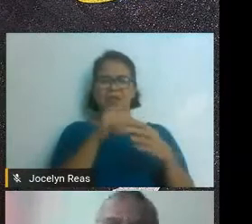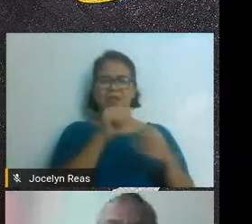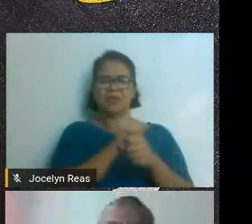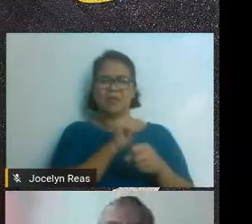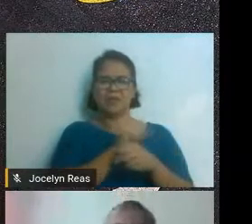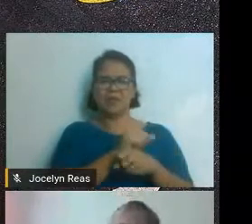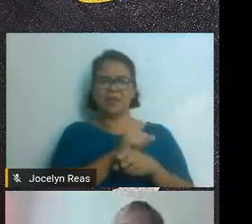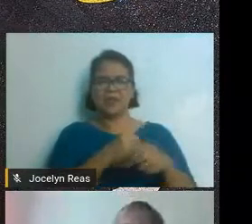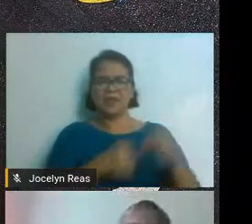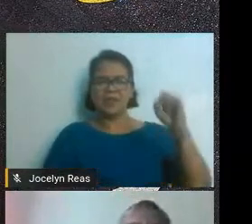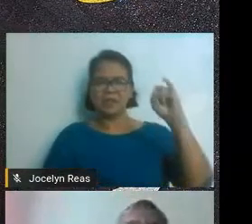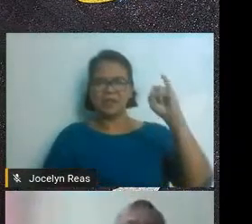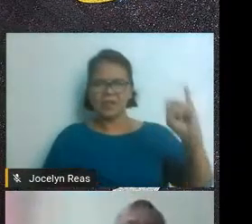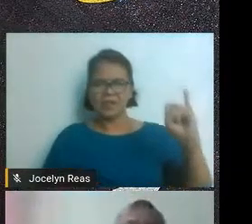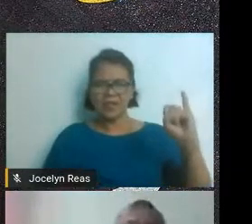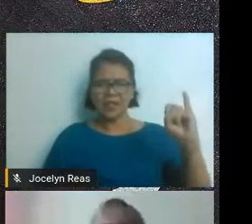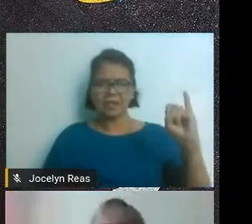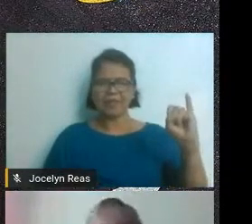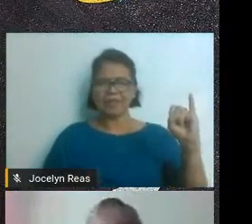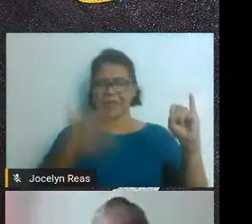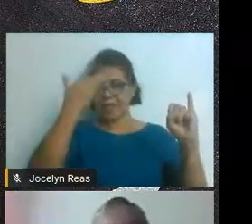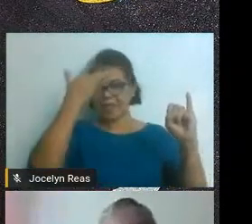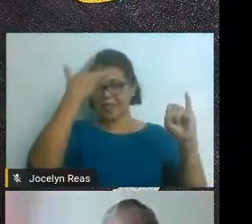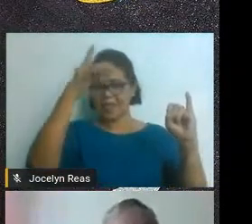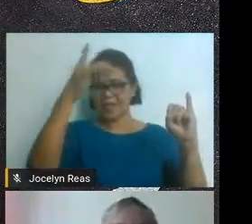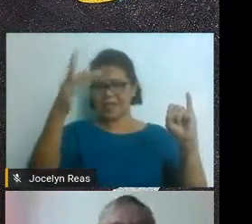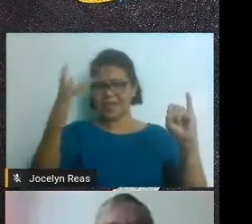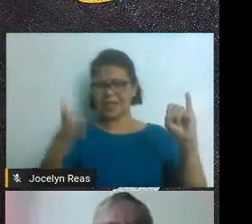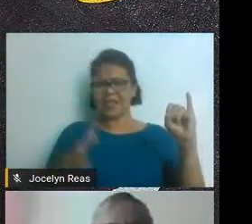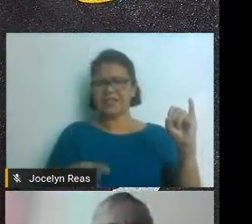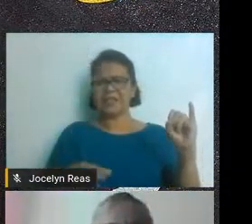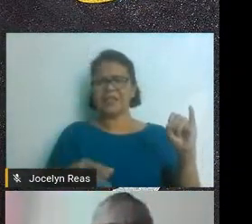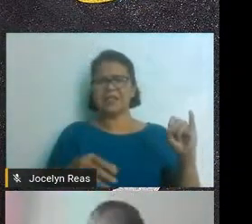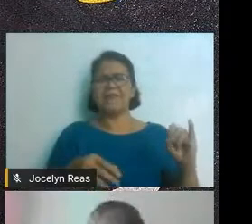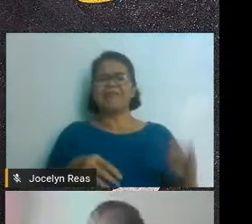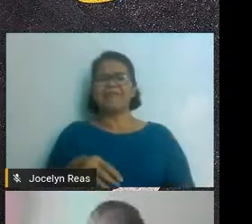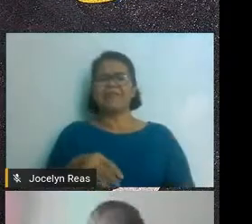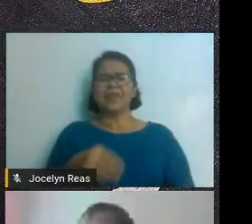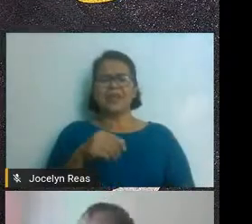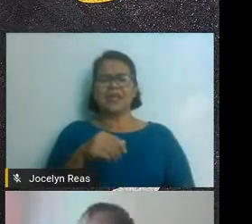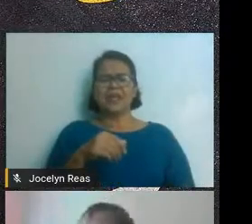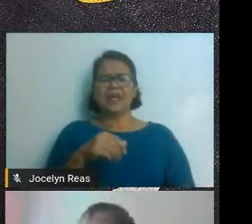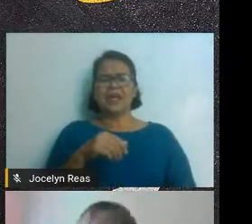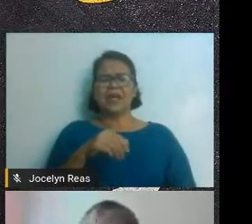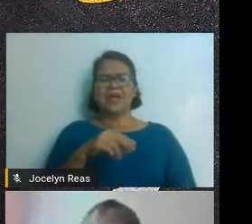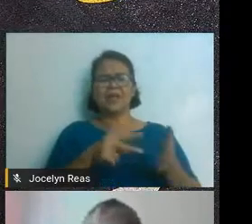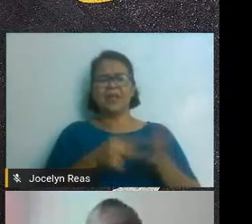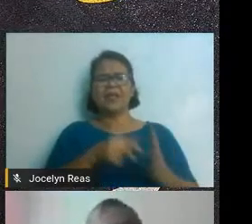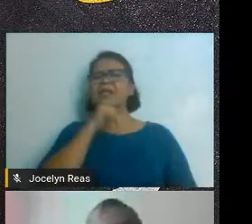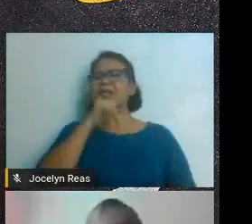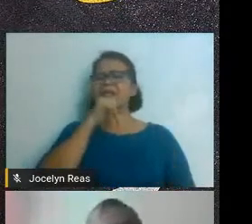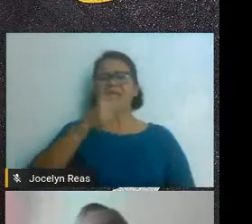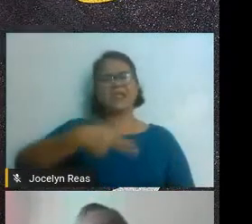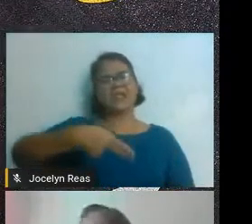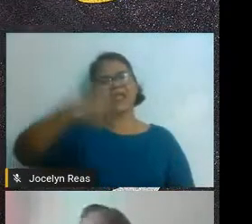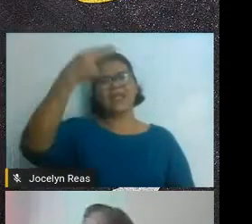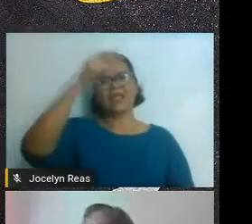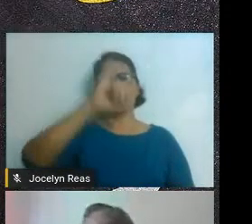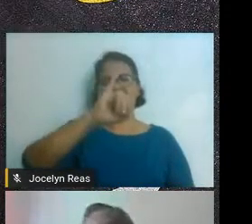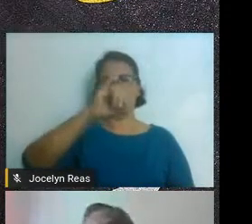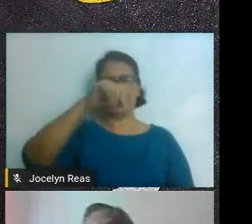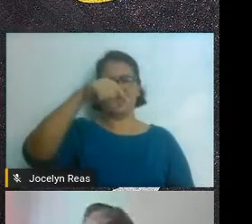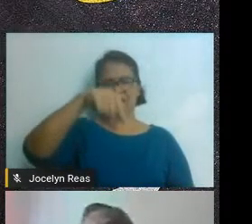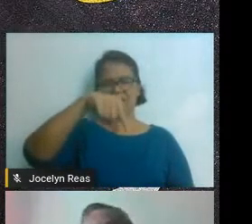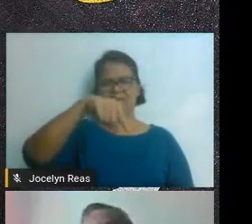actually, marami tayong kakilala, very high ang IQ, pero hindi naman effective na leader, di ba? So when we say